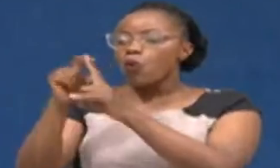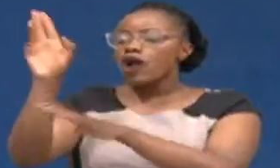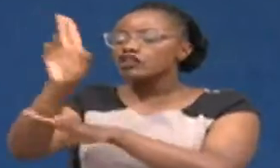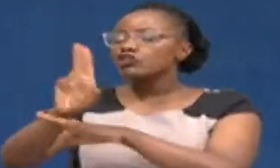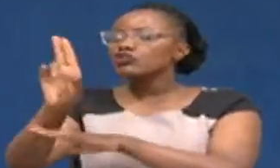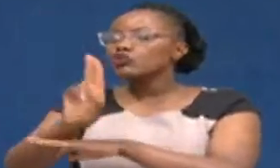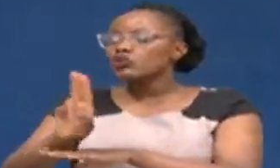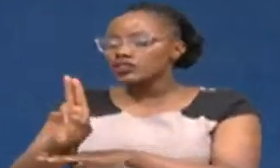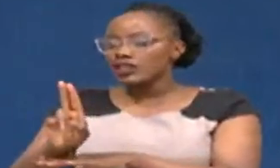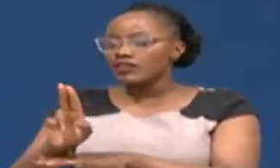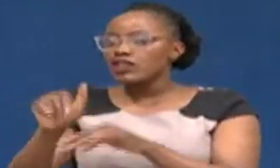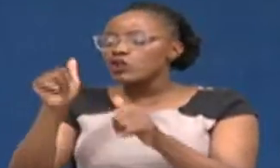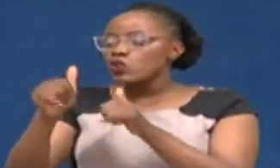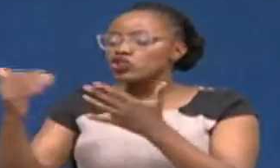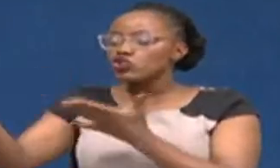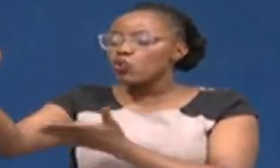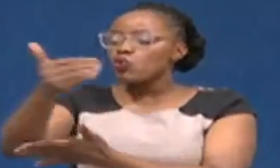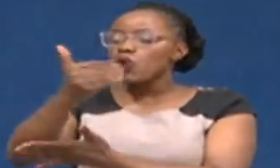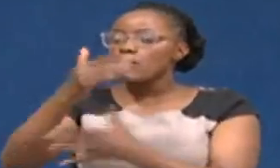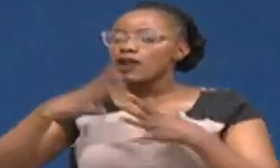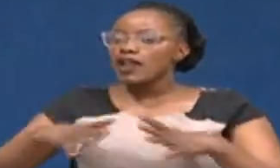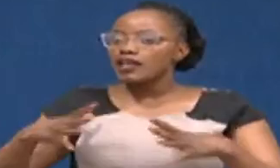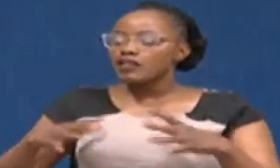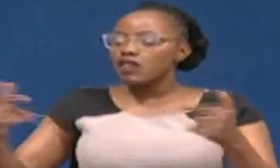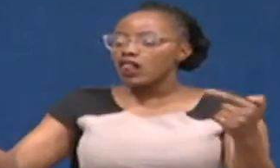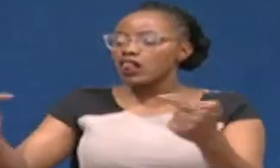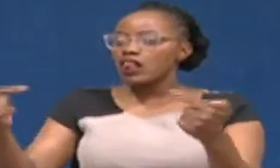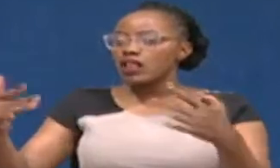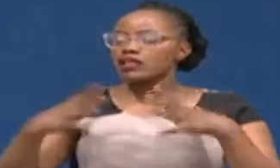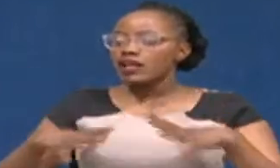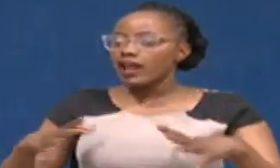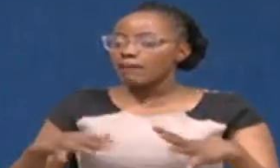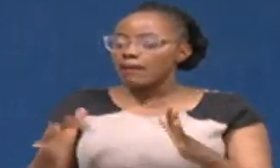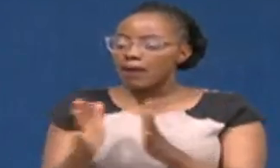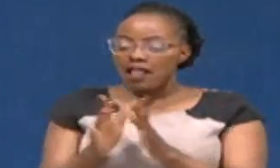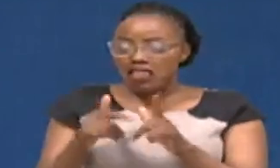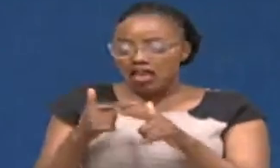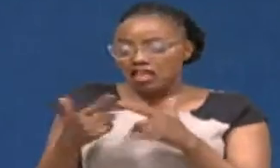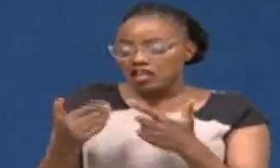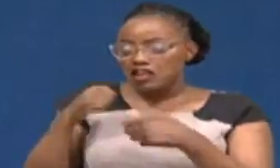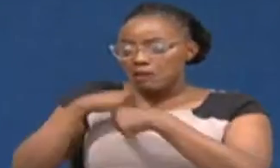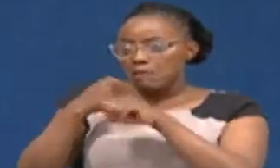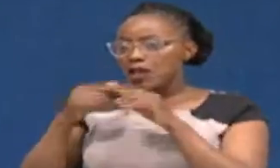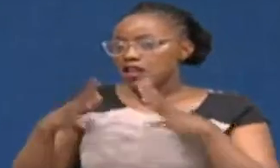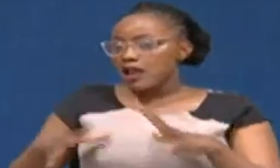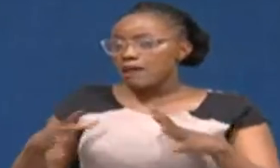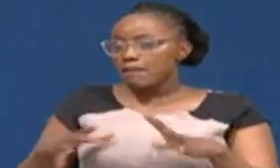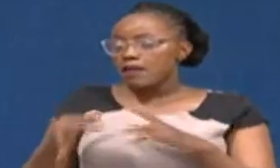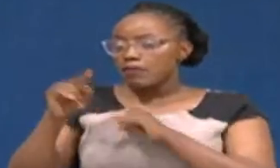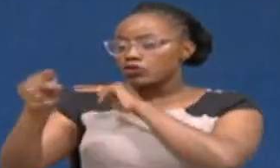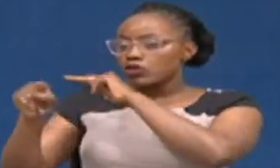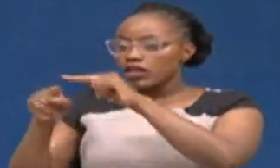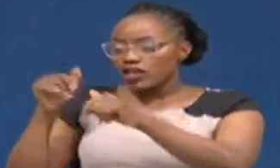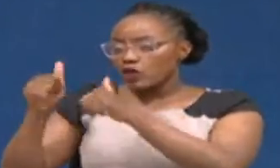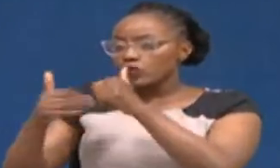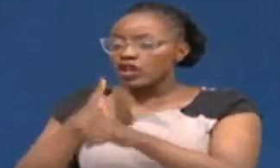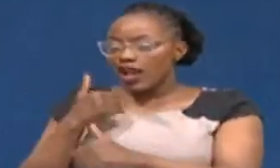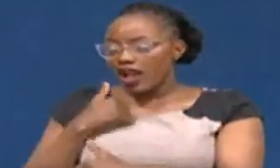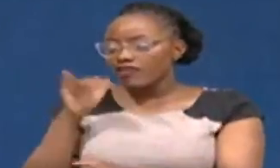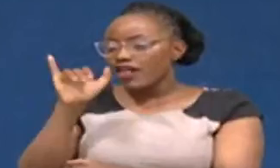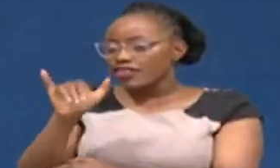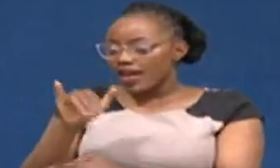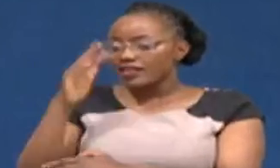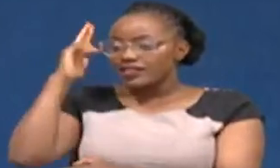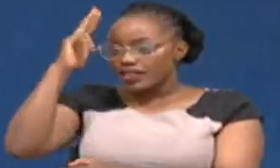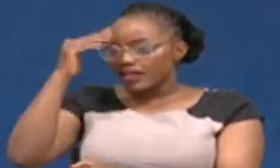used that mobilized people, incited people, and therefore it led to the killings that we had. That